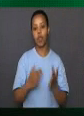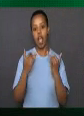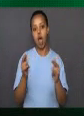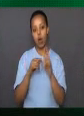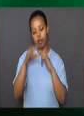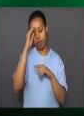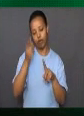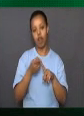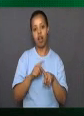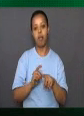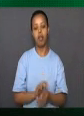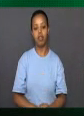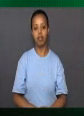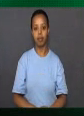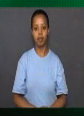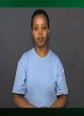Let's get back to our lesson.